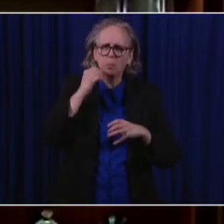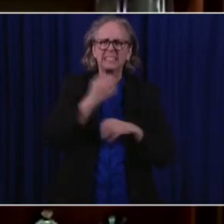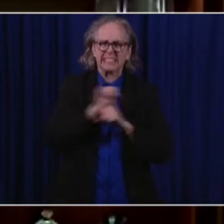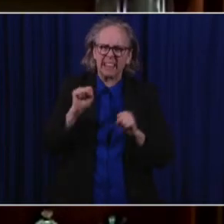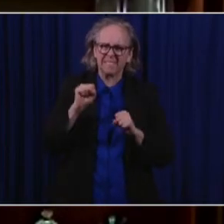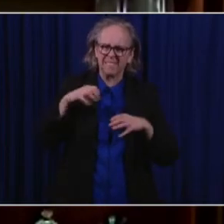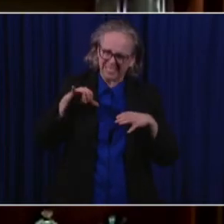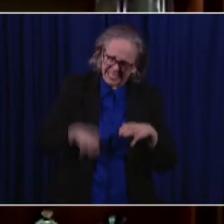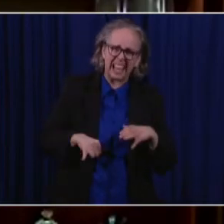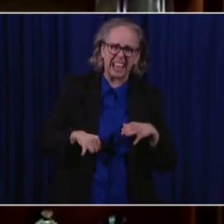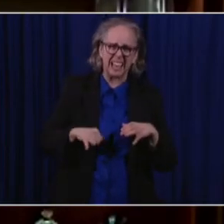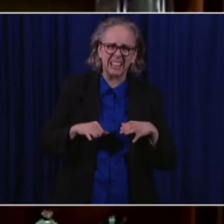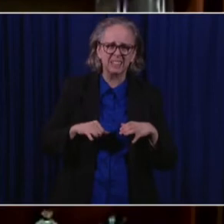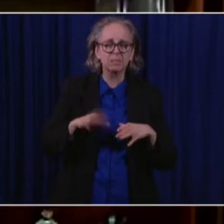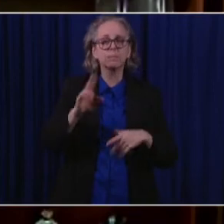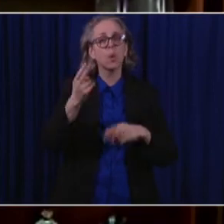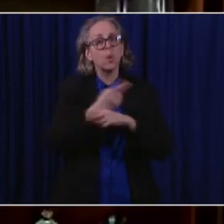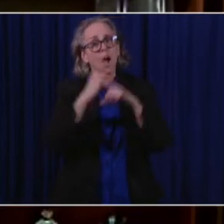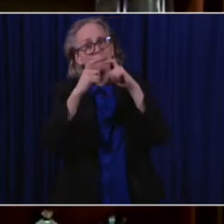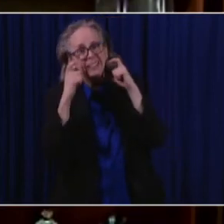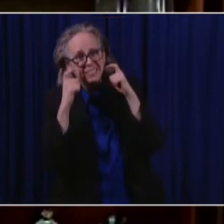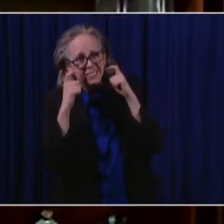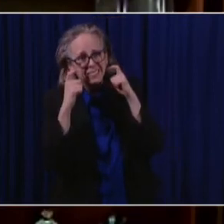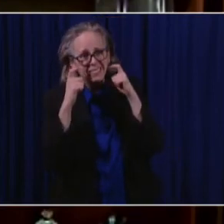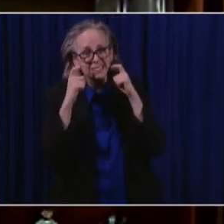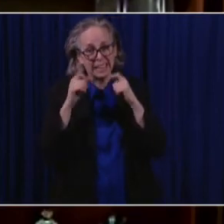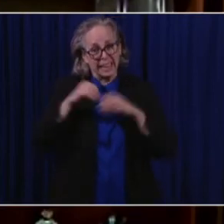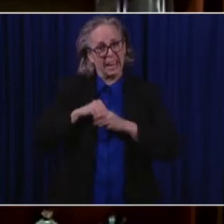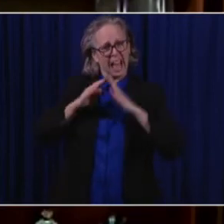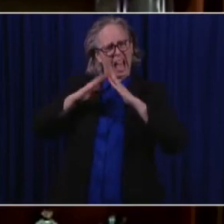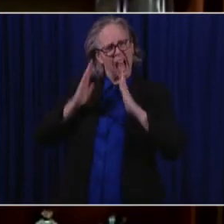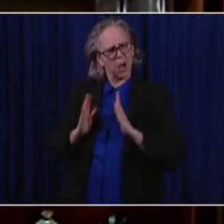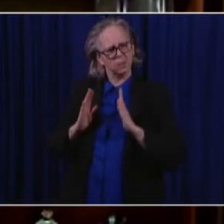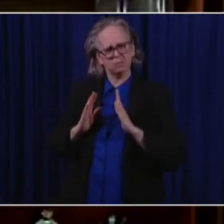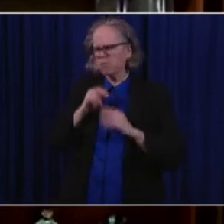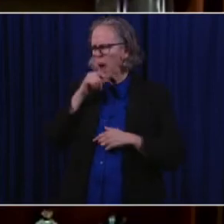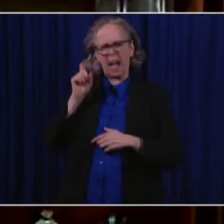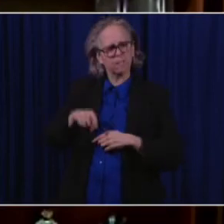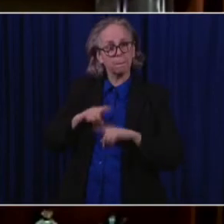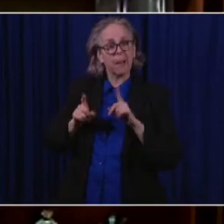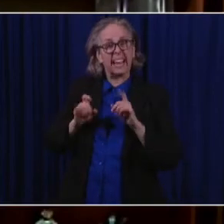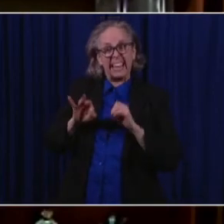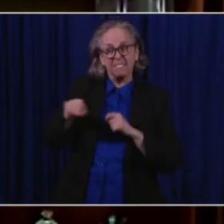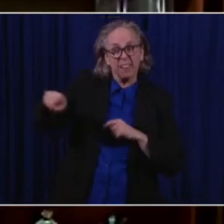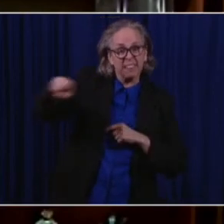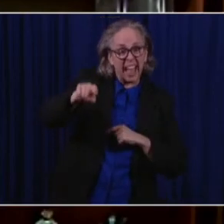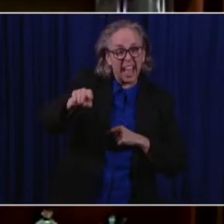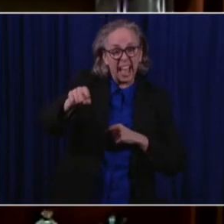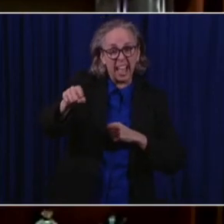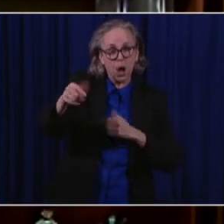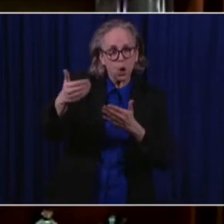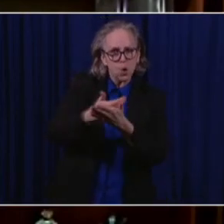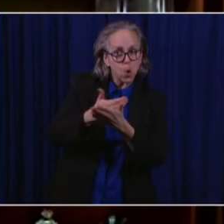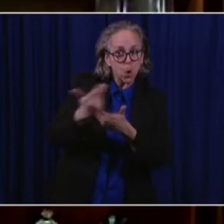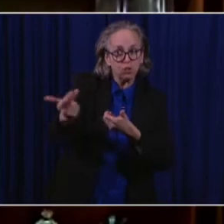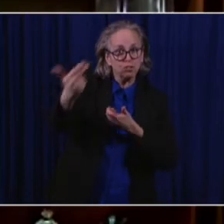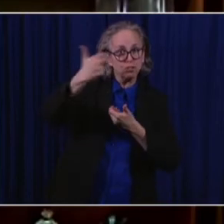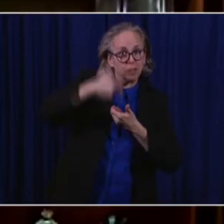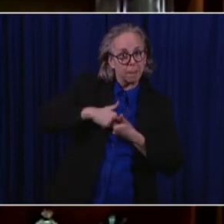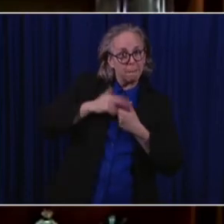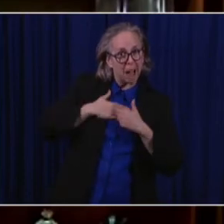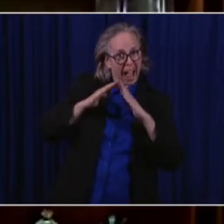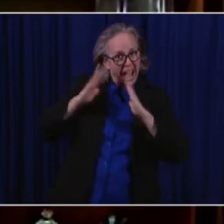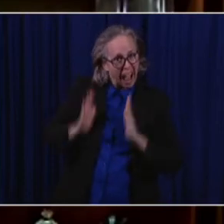really an anathema of what we should do. And yet if there's somebody new into your bubble, that's the right answer. And it's those